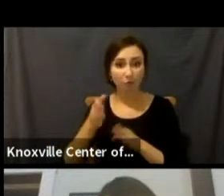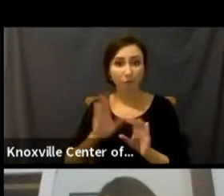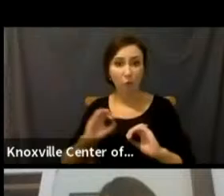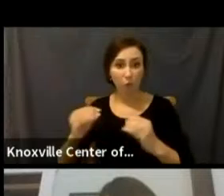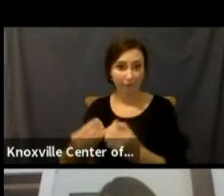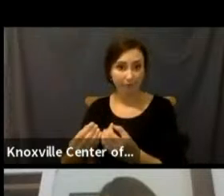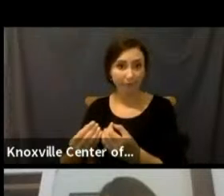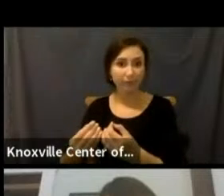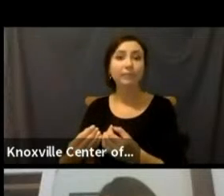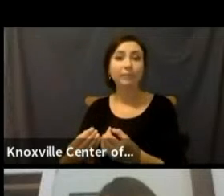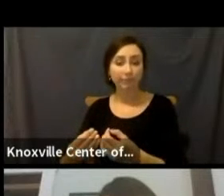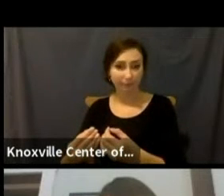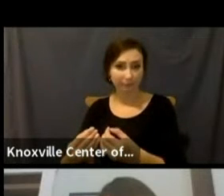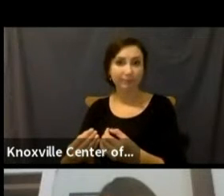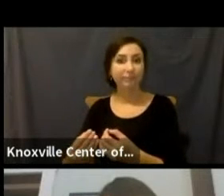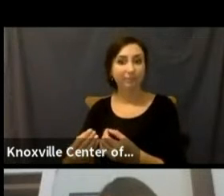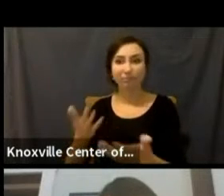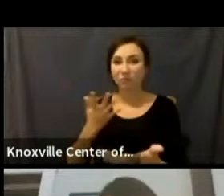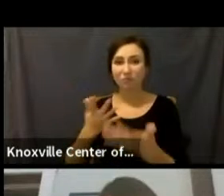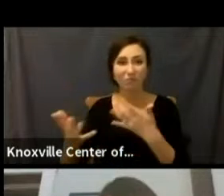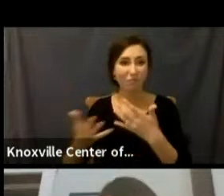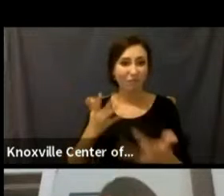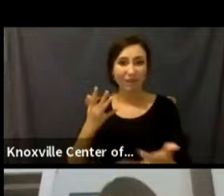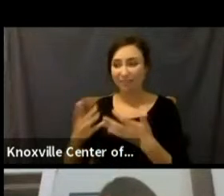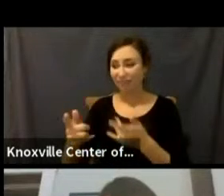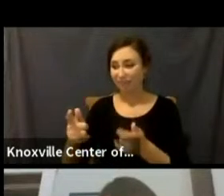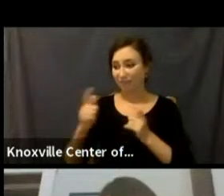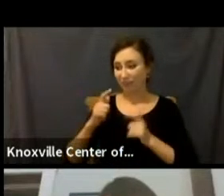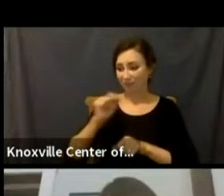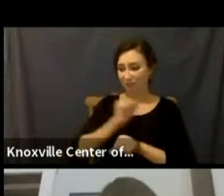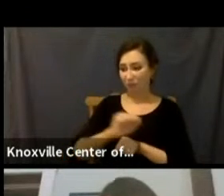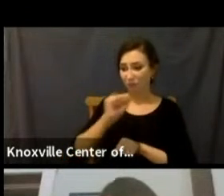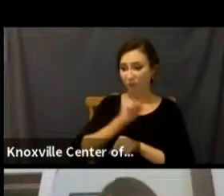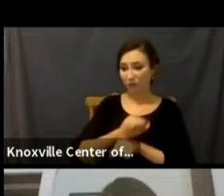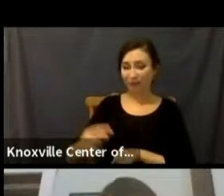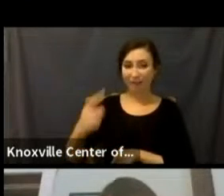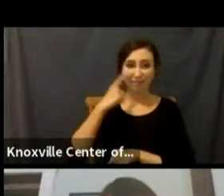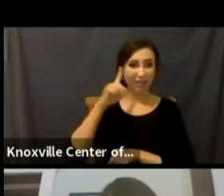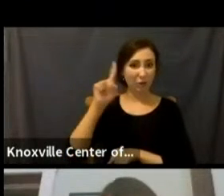and whatever we're tasked to do, I think we should deliver on.